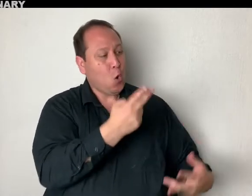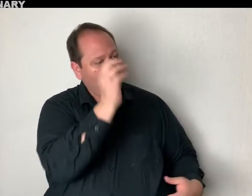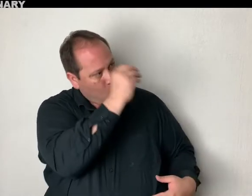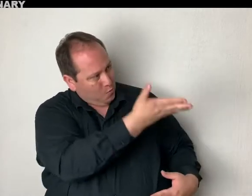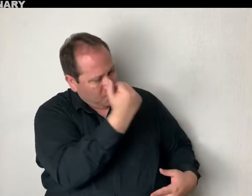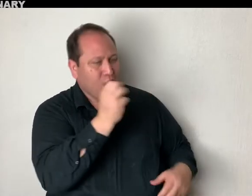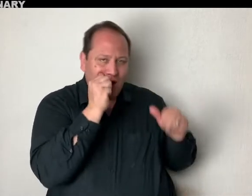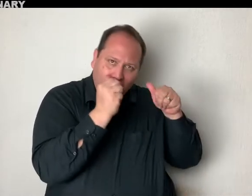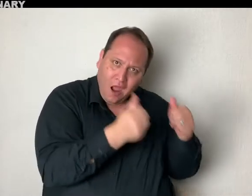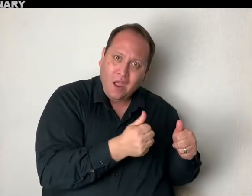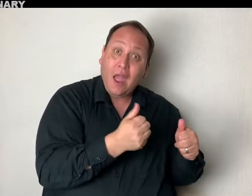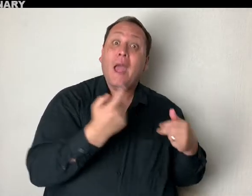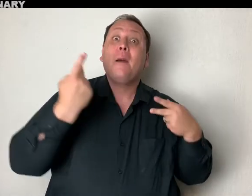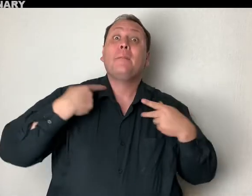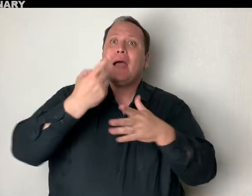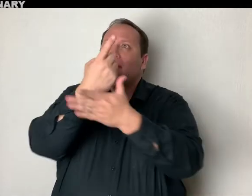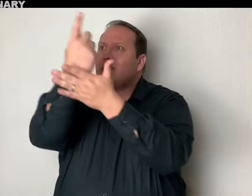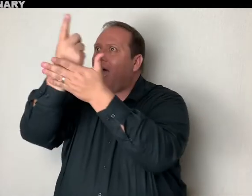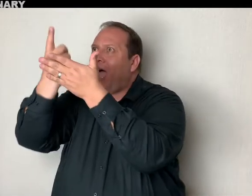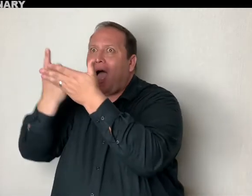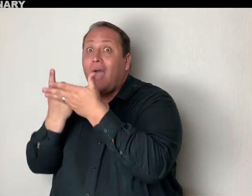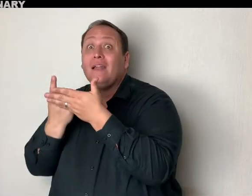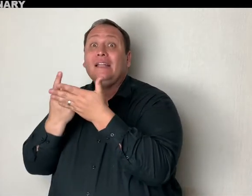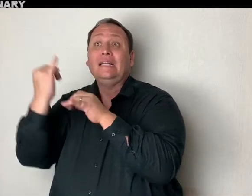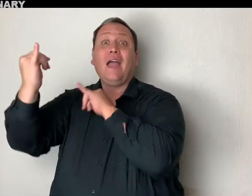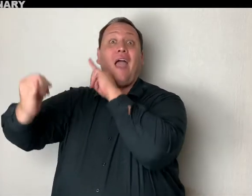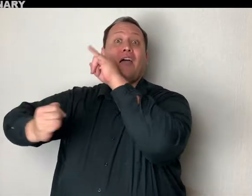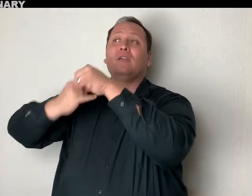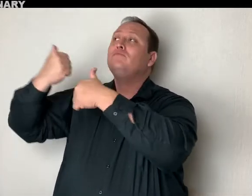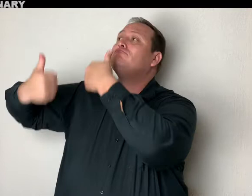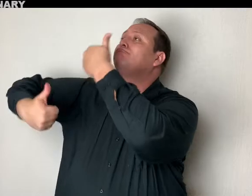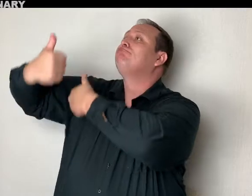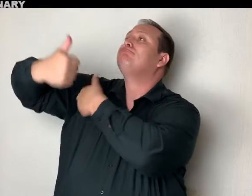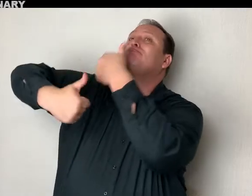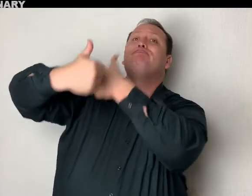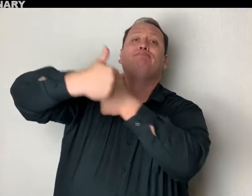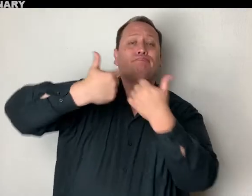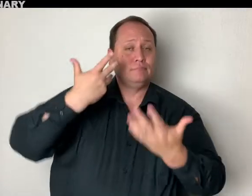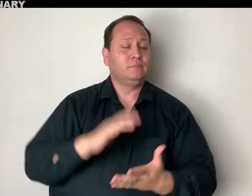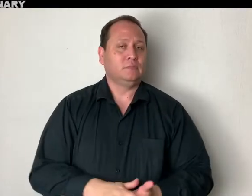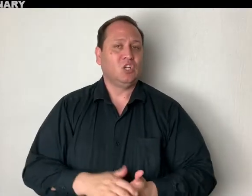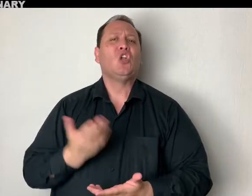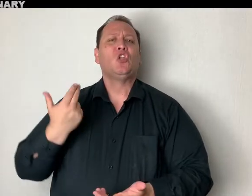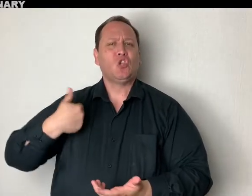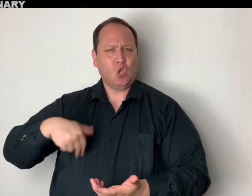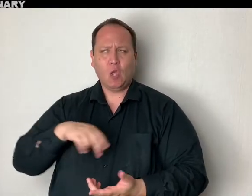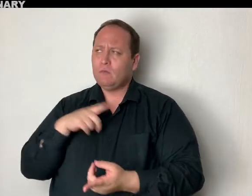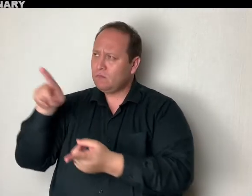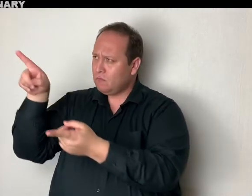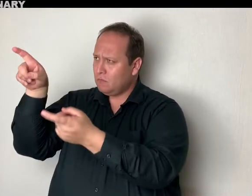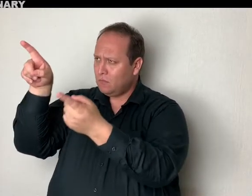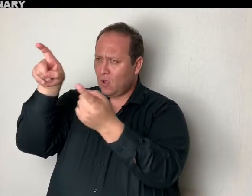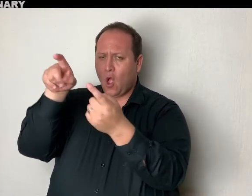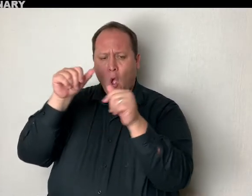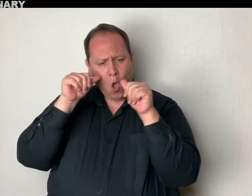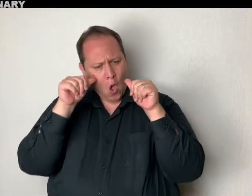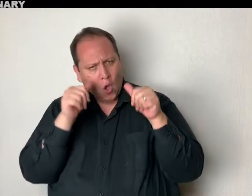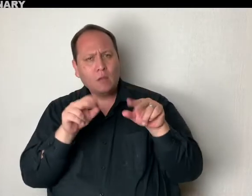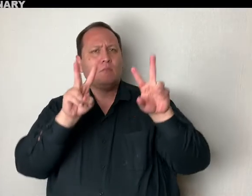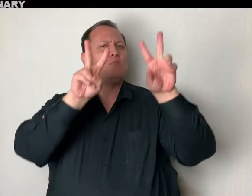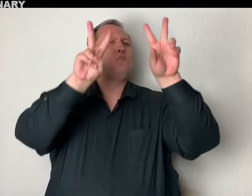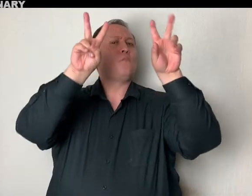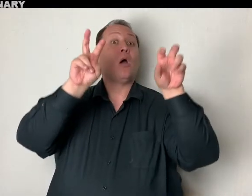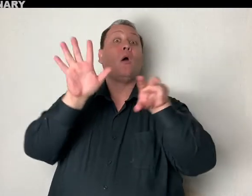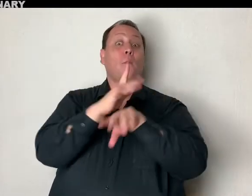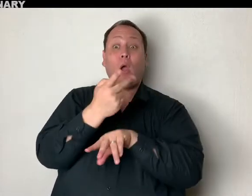hosting international design competitions. We will pick specific focus topics because the park is a very large